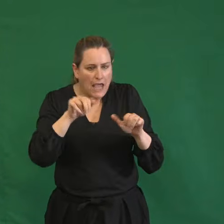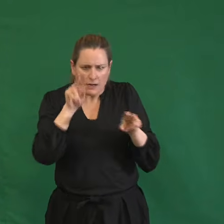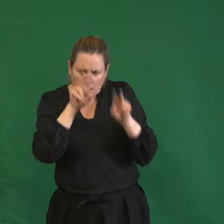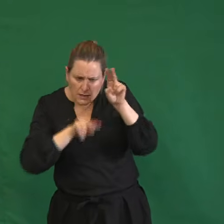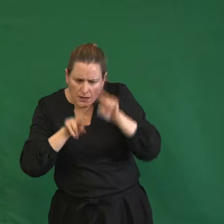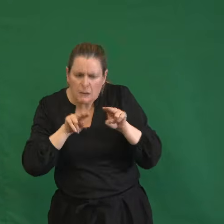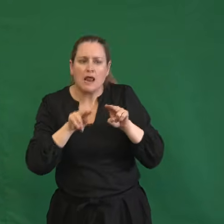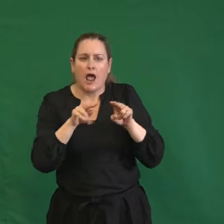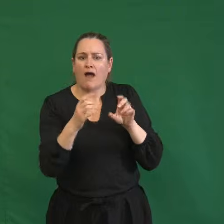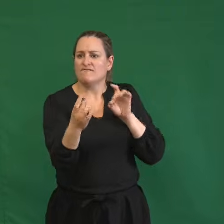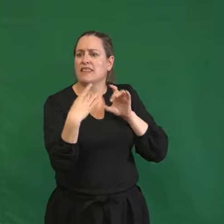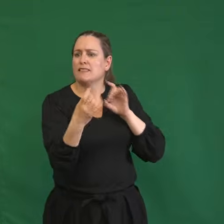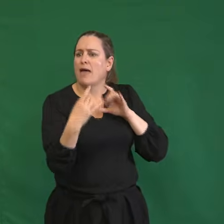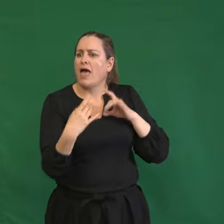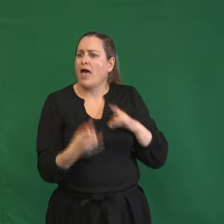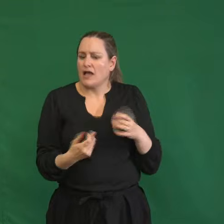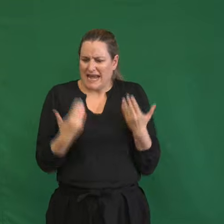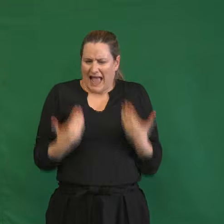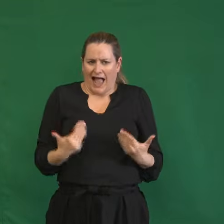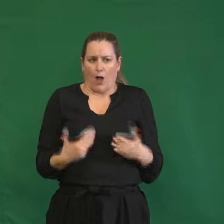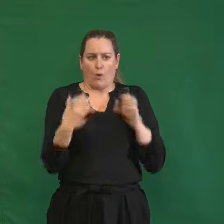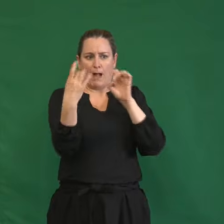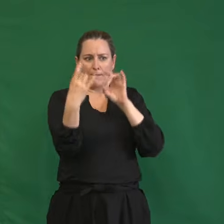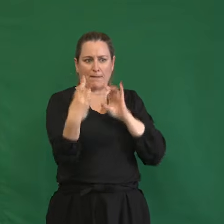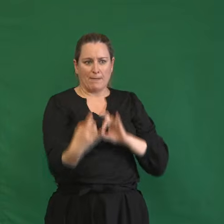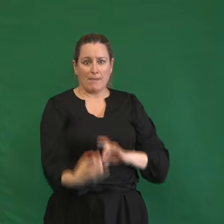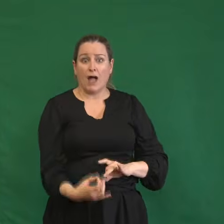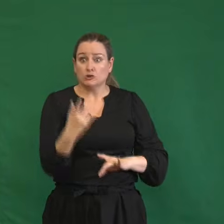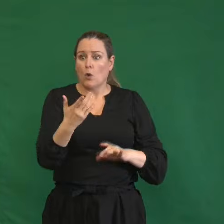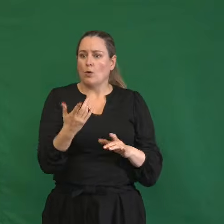take South African Sign Language into the digital space.